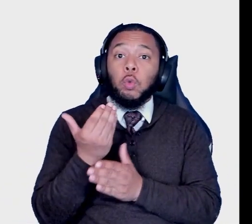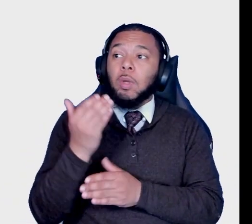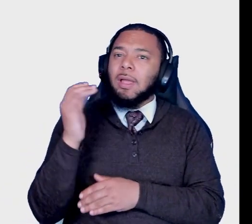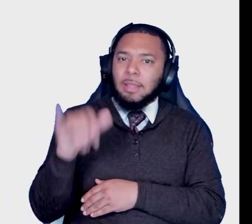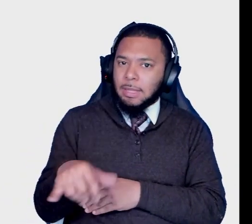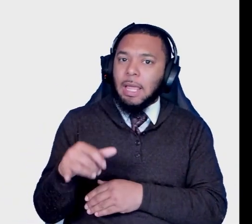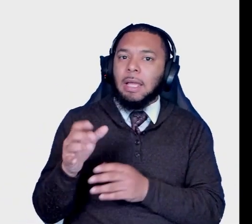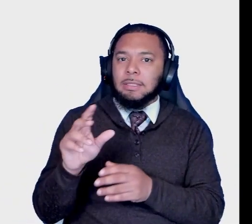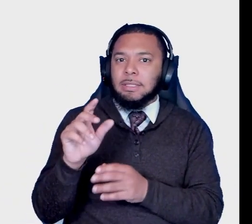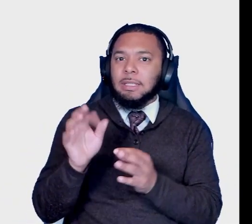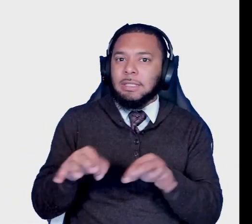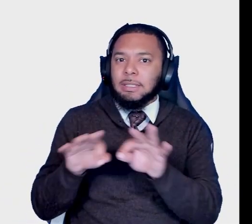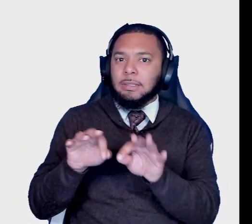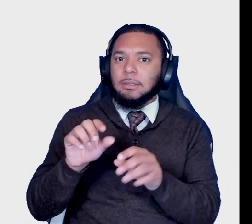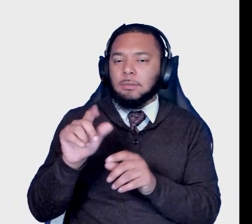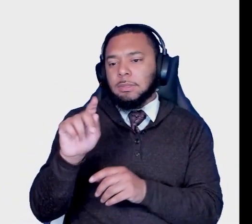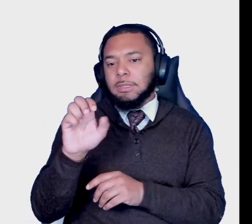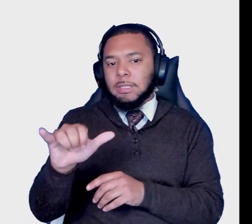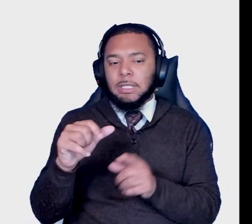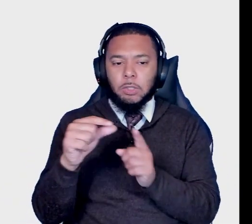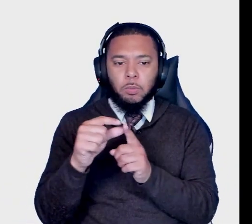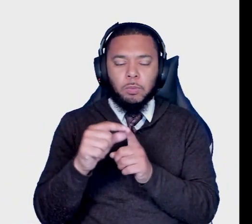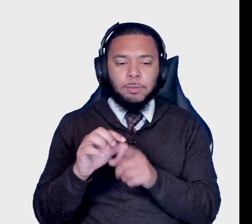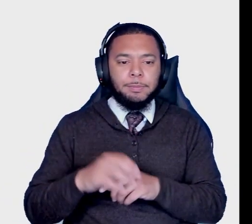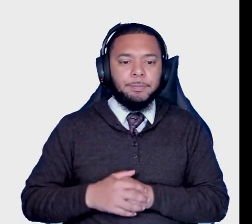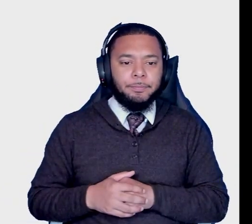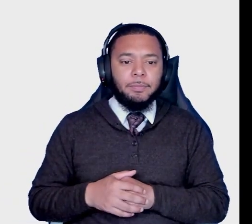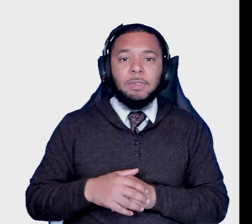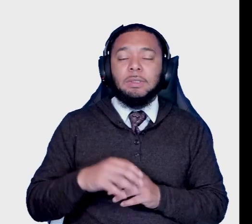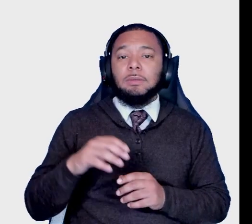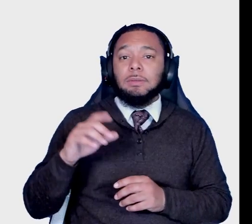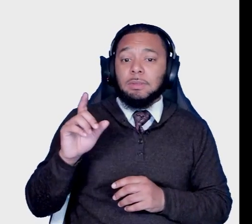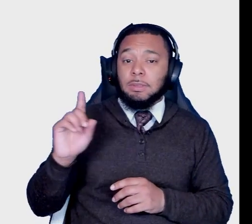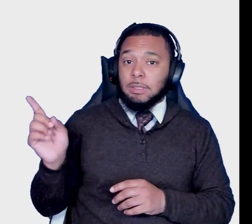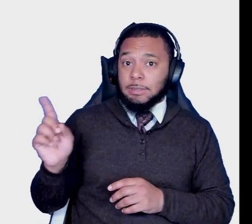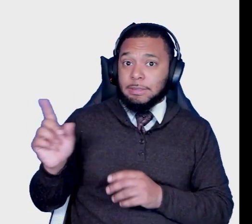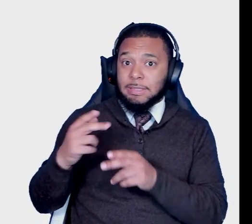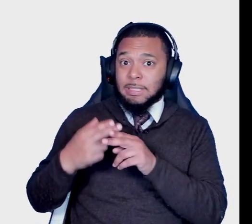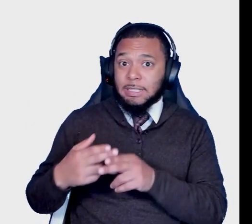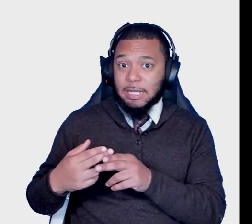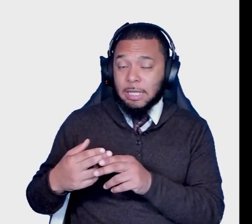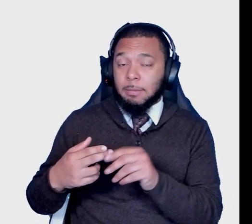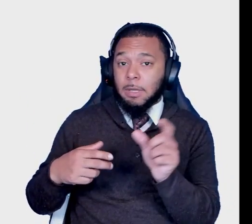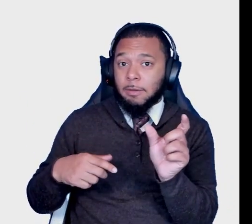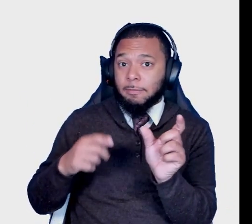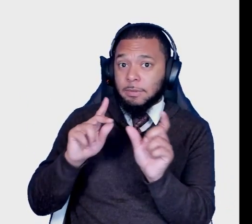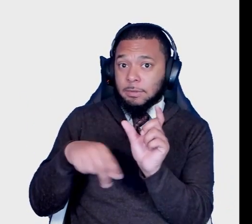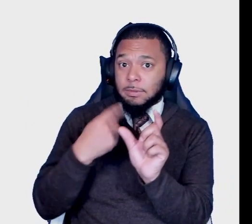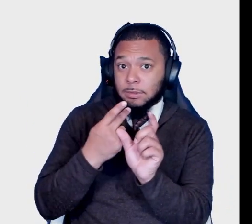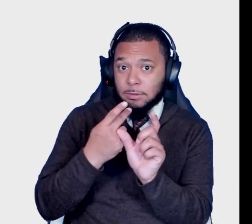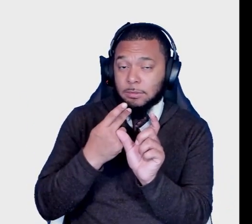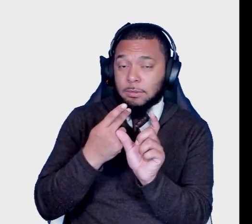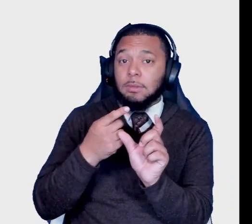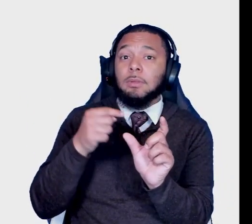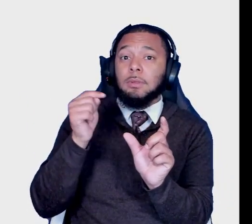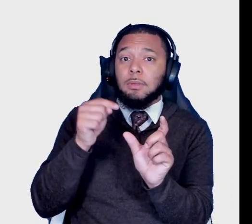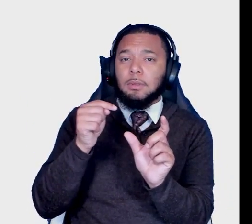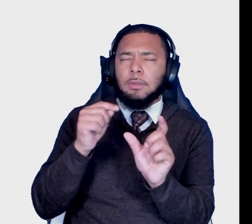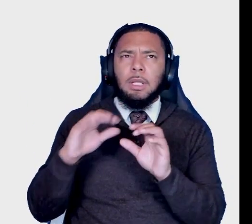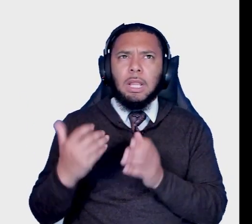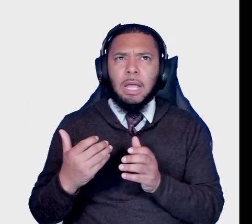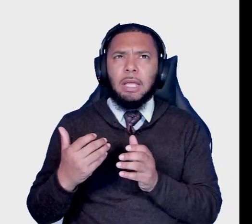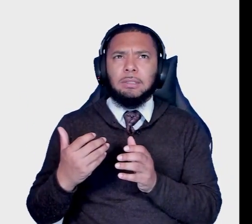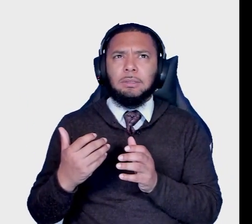and scanner is the name of the class that we're using, or the class